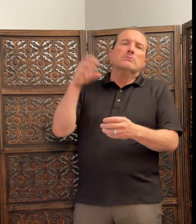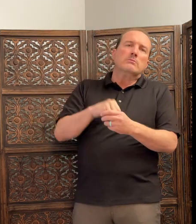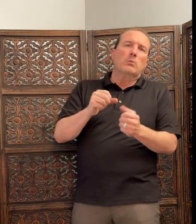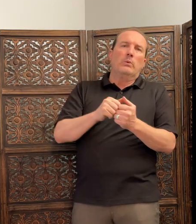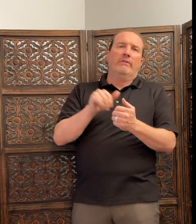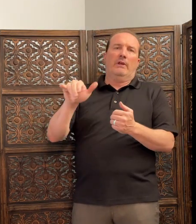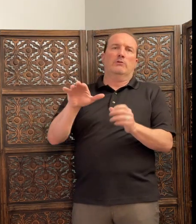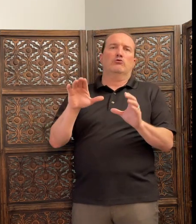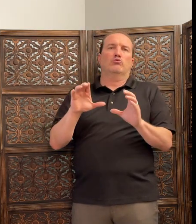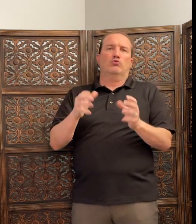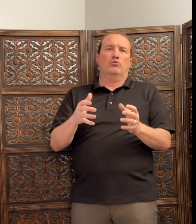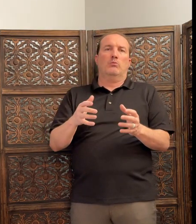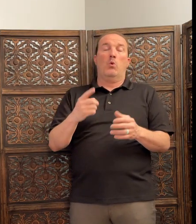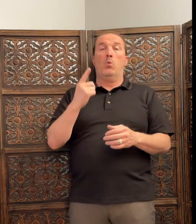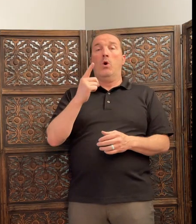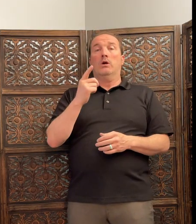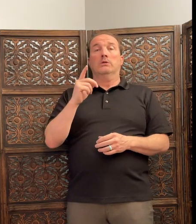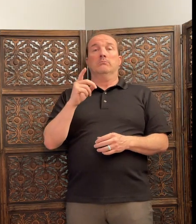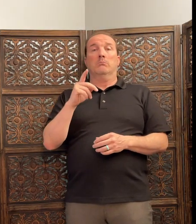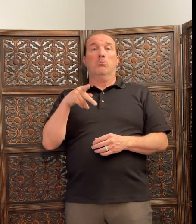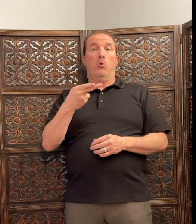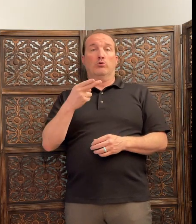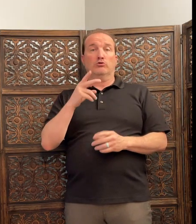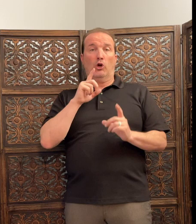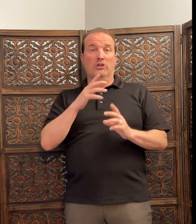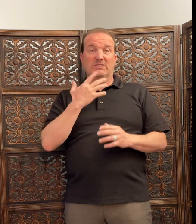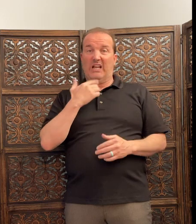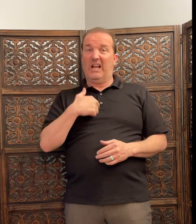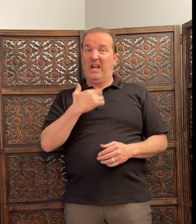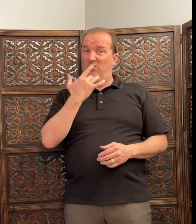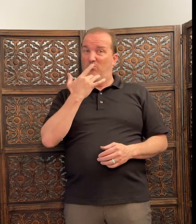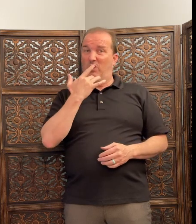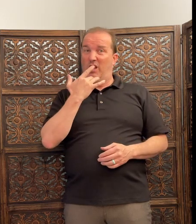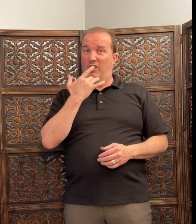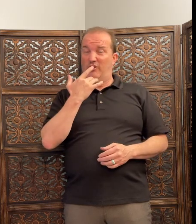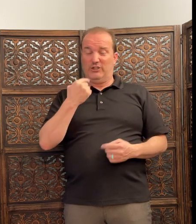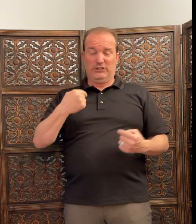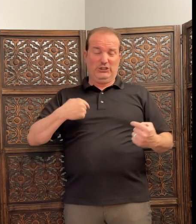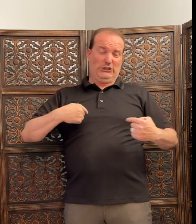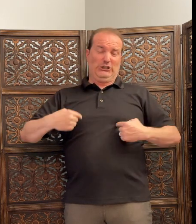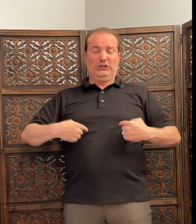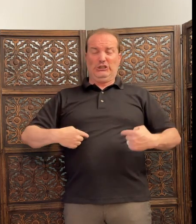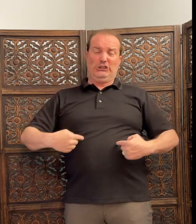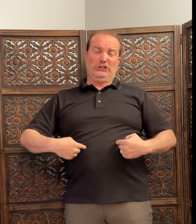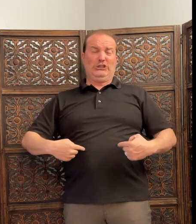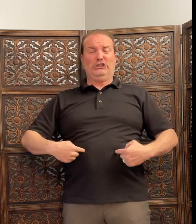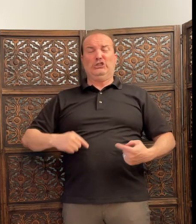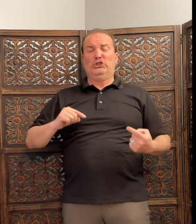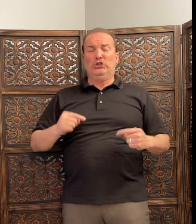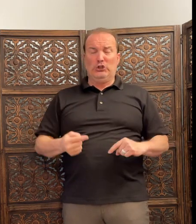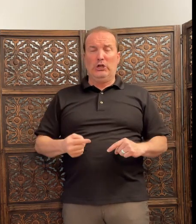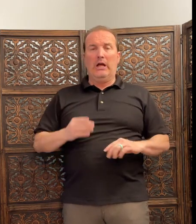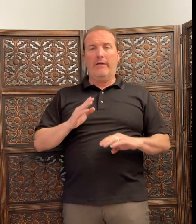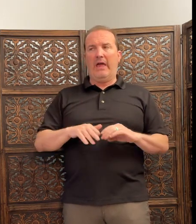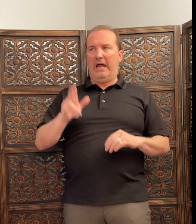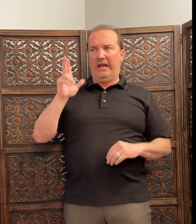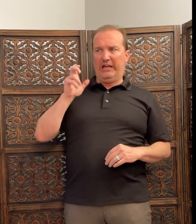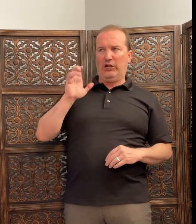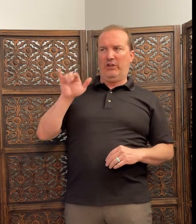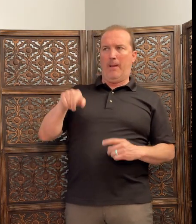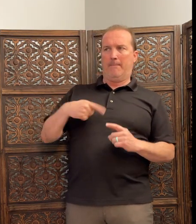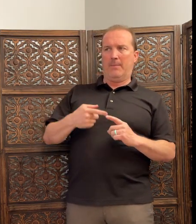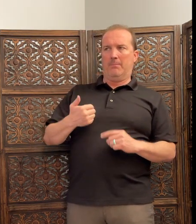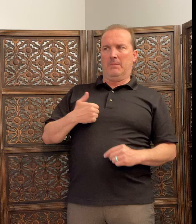she desperately wants to be a member of. One porch talker says, "I'd rather be shot with tacks than to hear that about